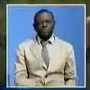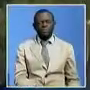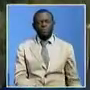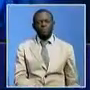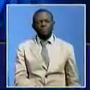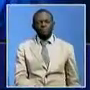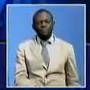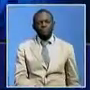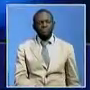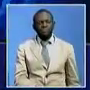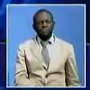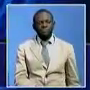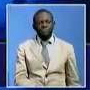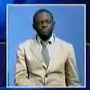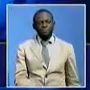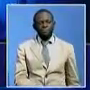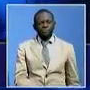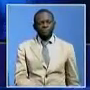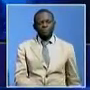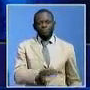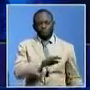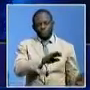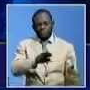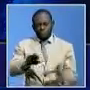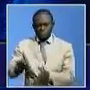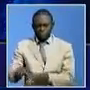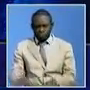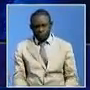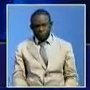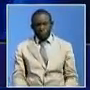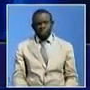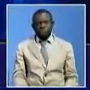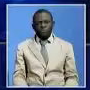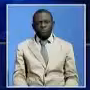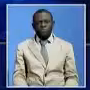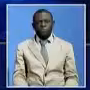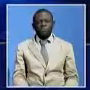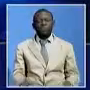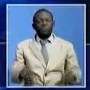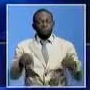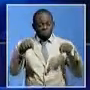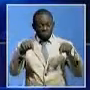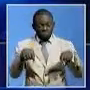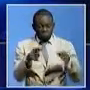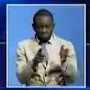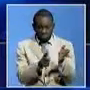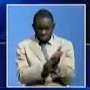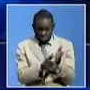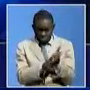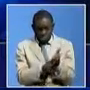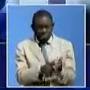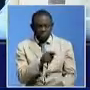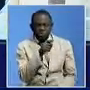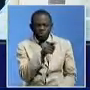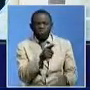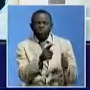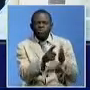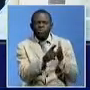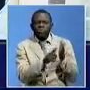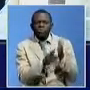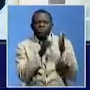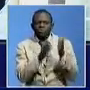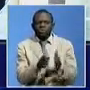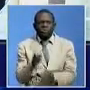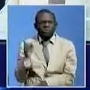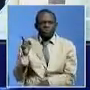Lusaka. The Zambia Police Service in Lusaka have formally charged and arrested lawyer Mutemwa